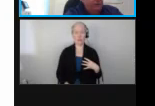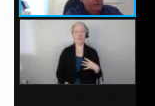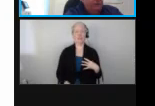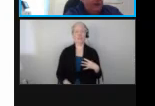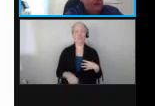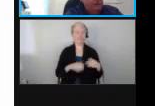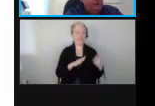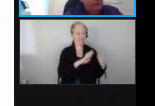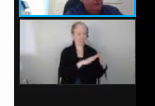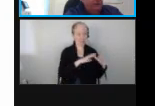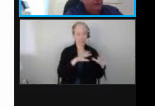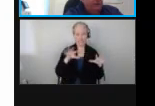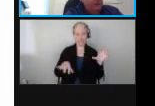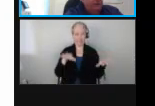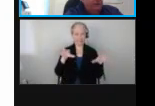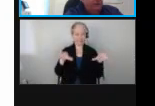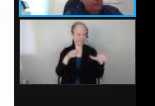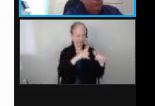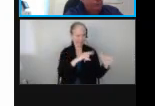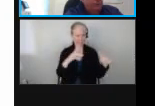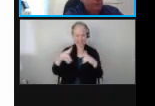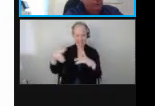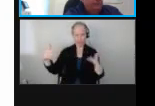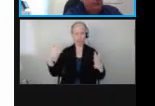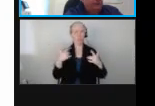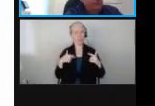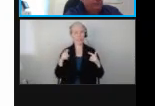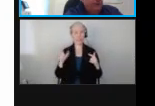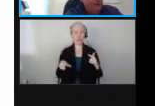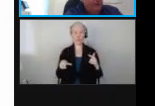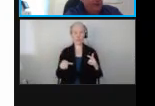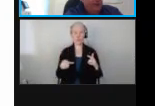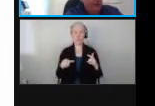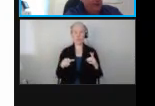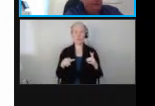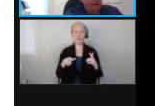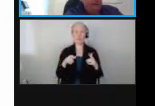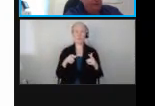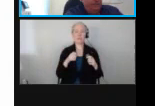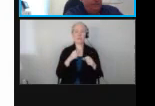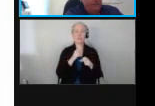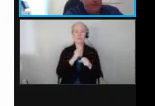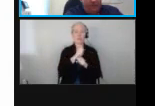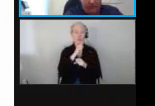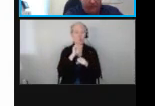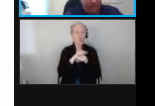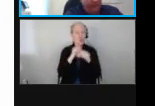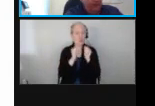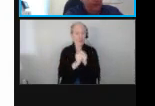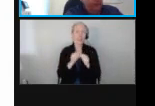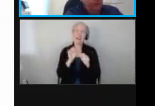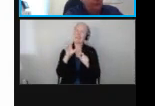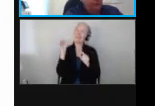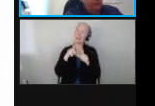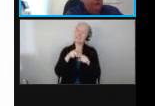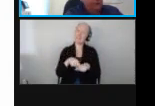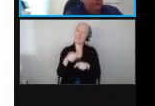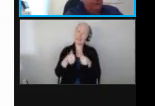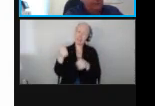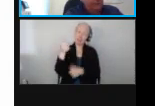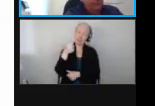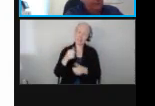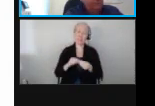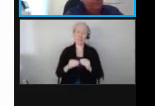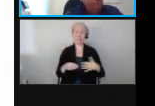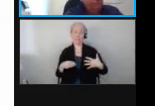to the last recommendations about leadership, which we'll get to in a minute. And again, addressing the dynamic tension. Next slide,